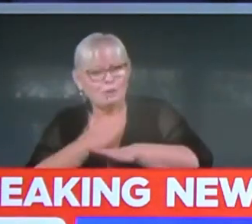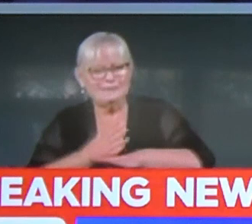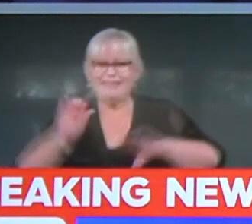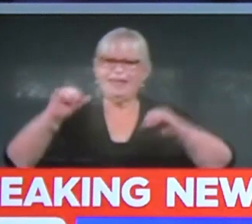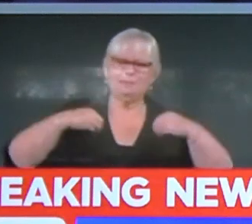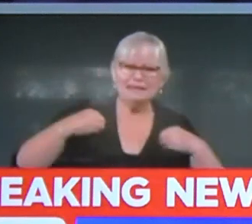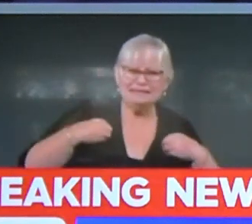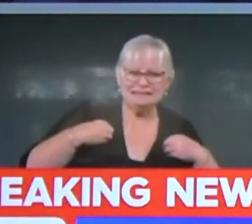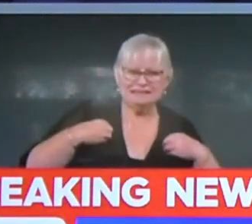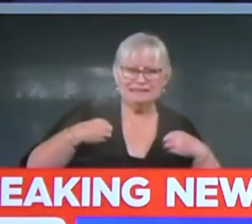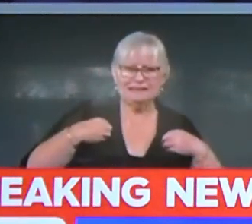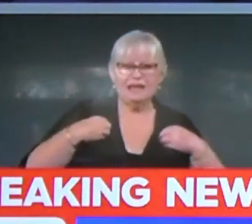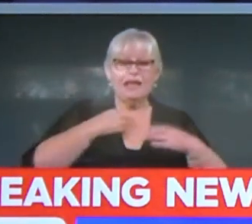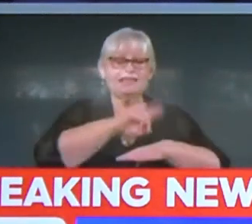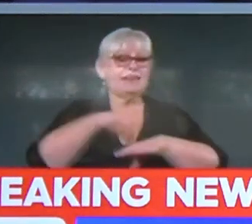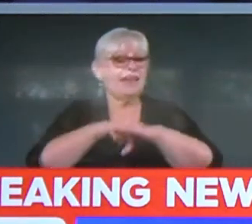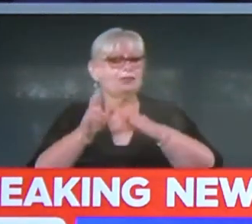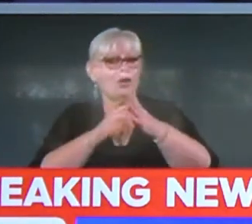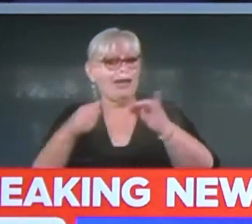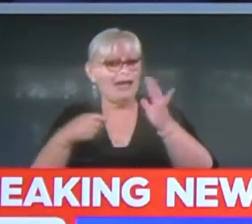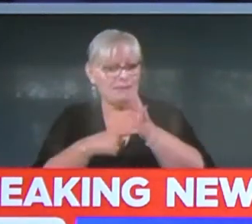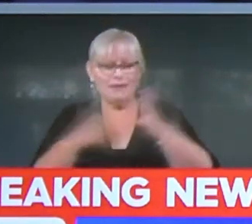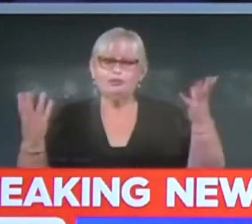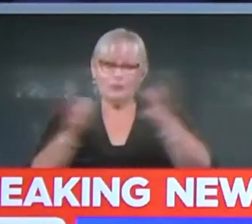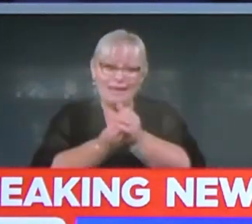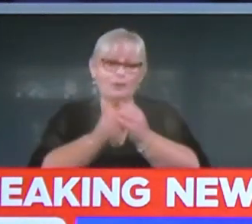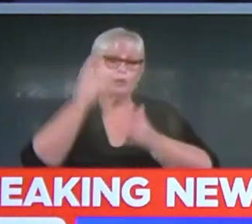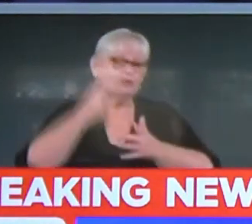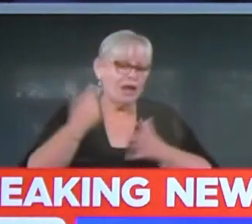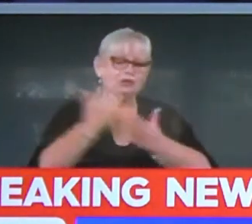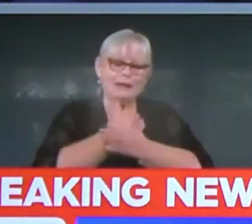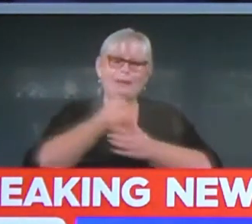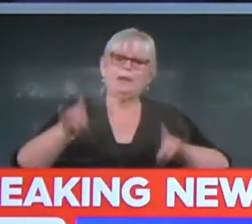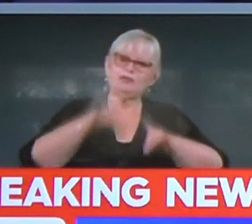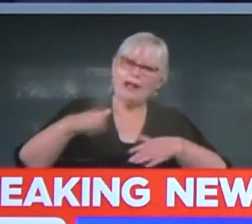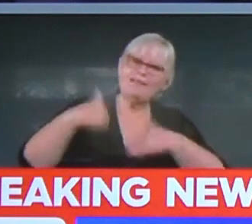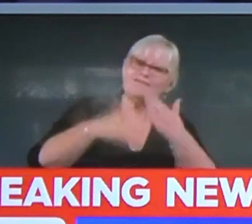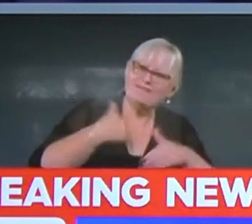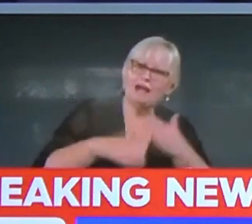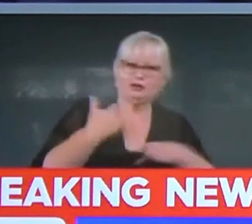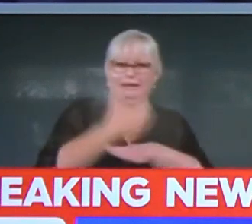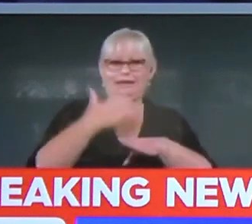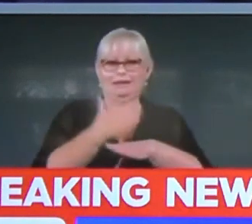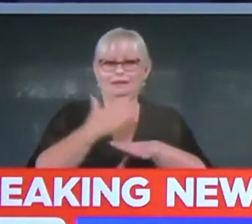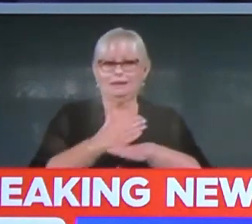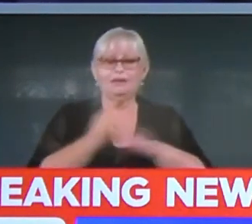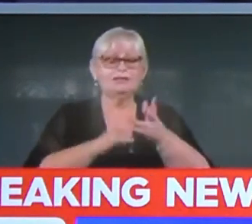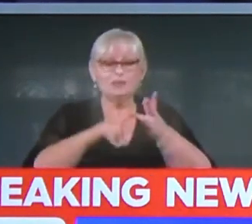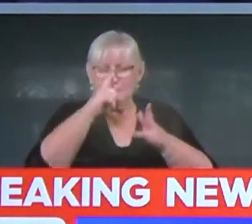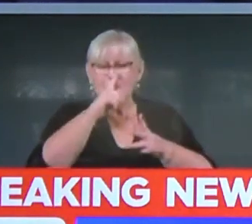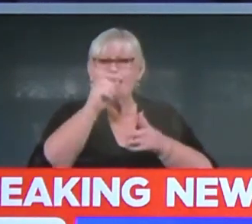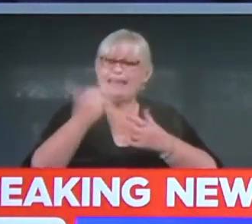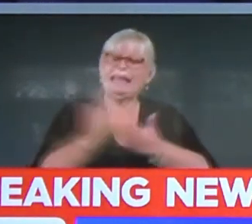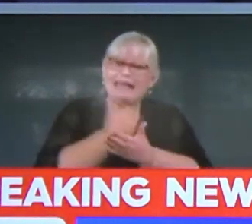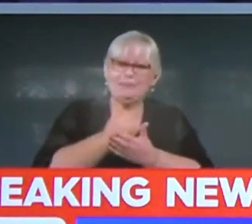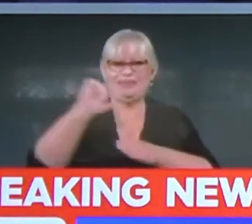possible, the National Cabinet together is going to try and keep Australia functioning in a way that continues to support jobs